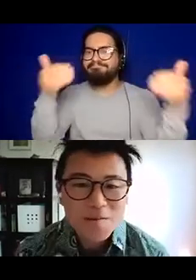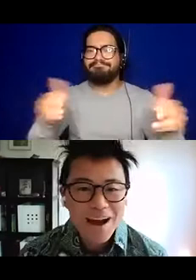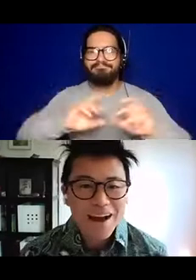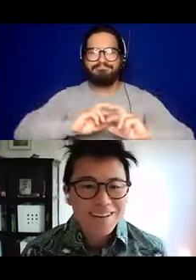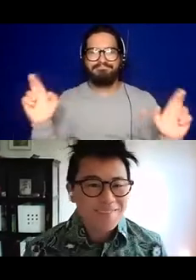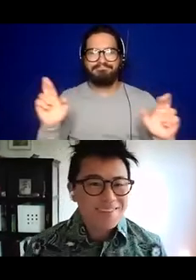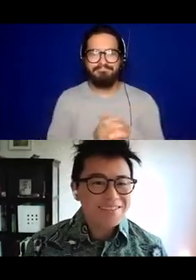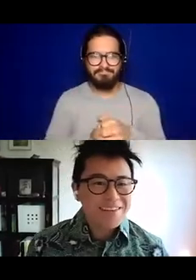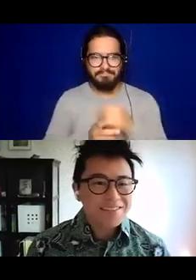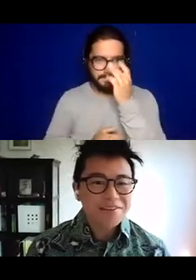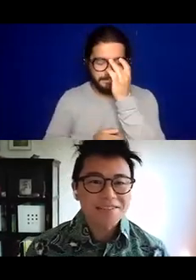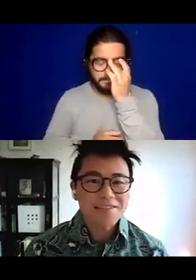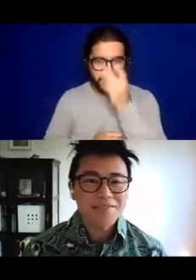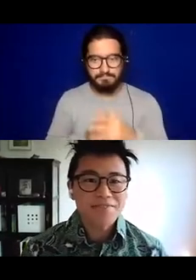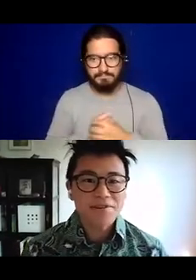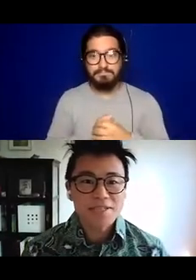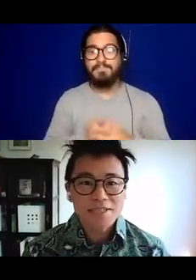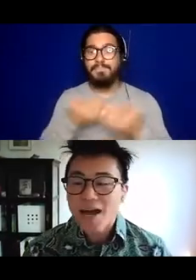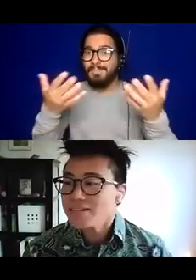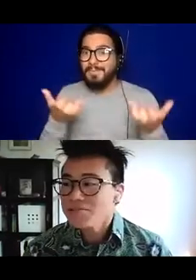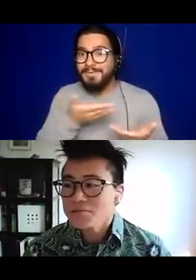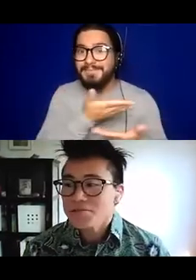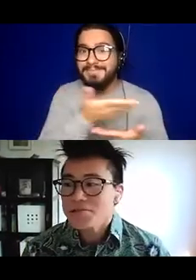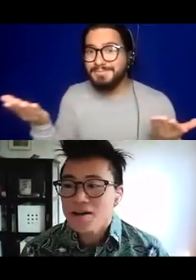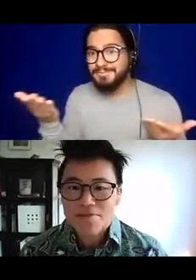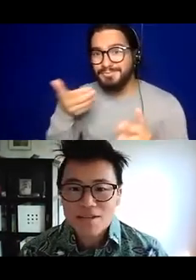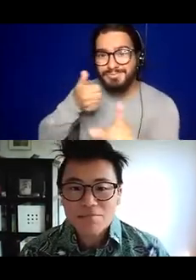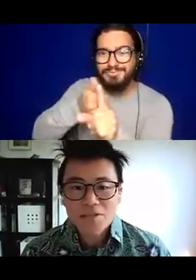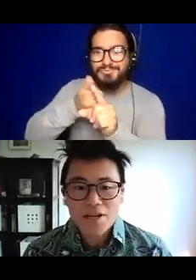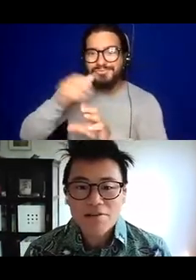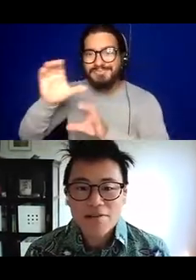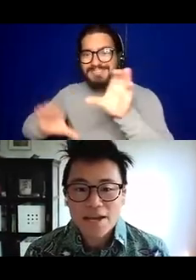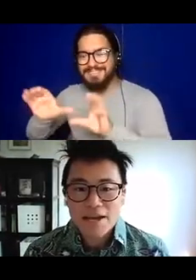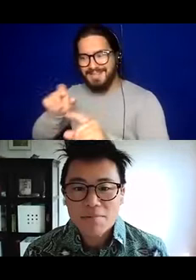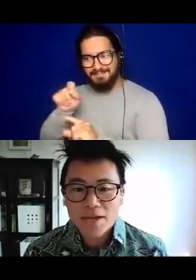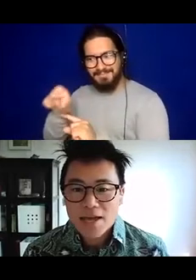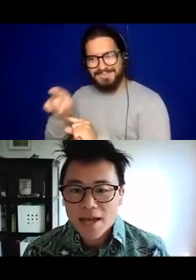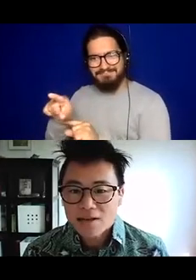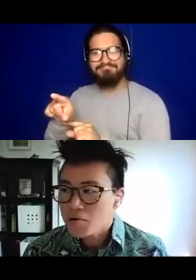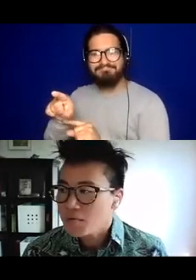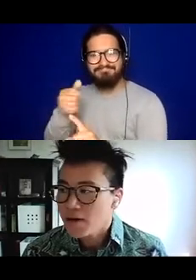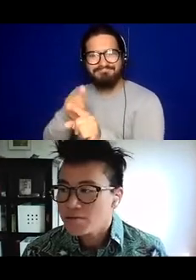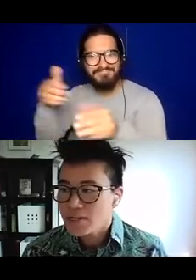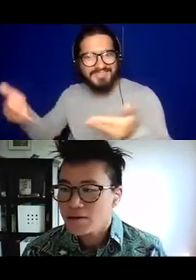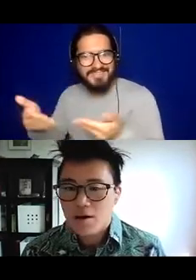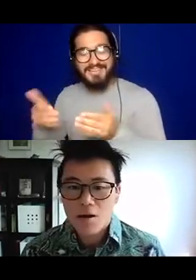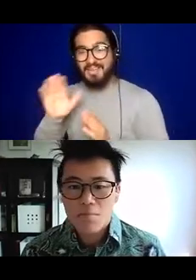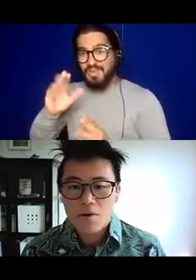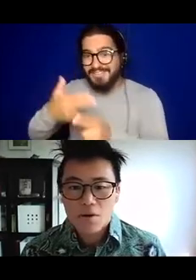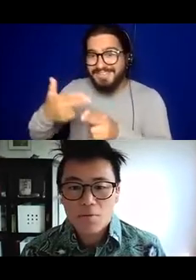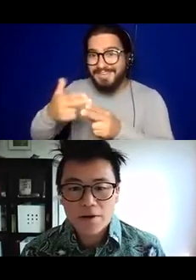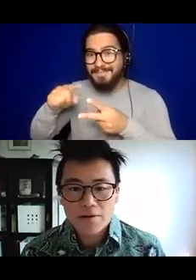So what I would love to ask folks to do is first in the chat to introduce yourself. Please share your name and your pronouns